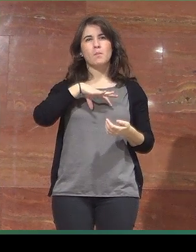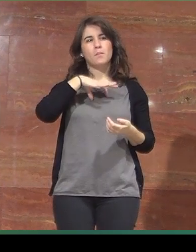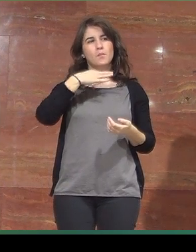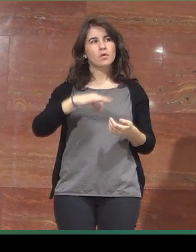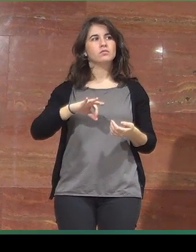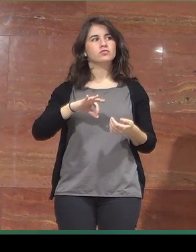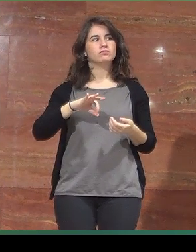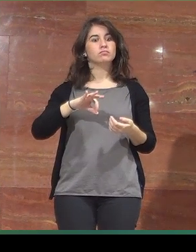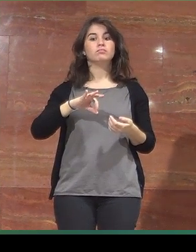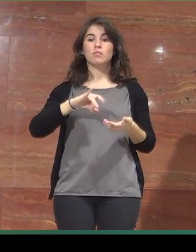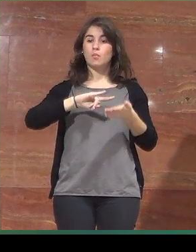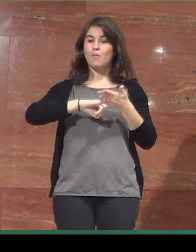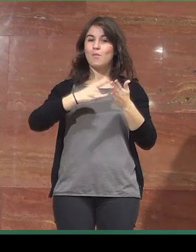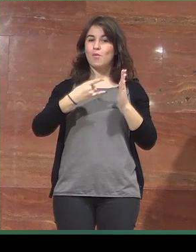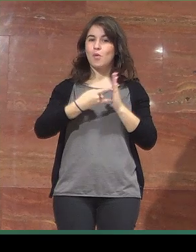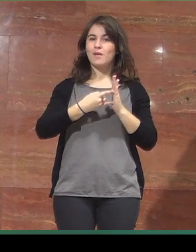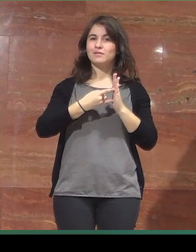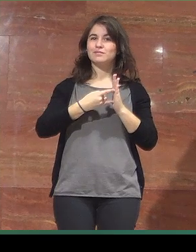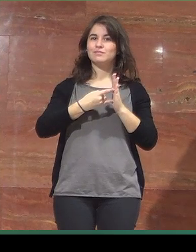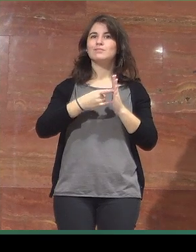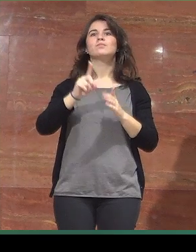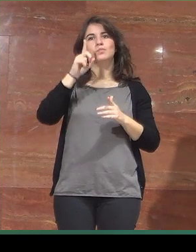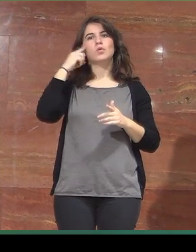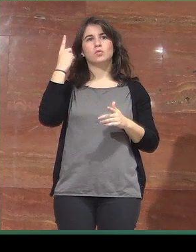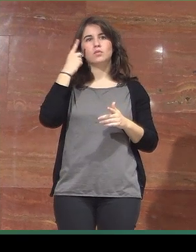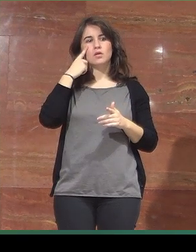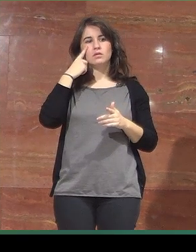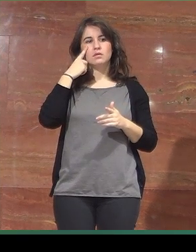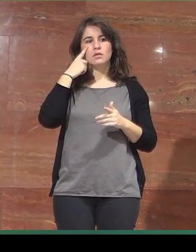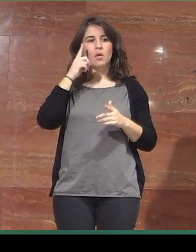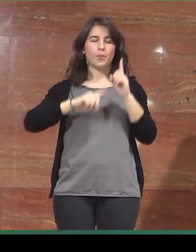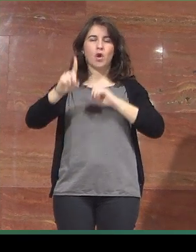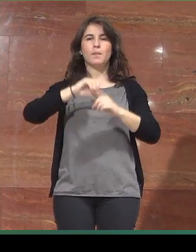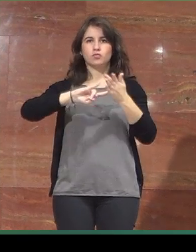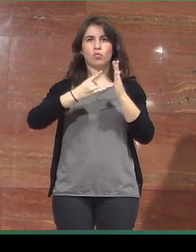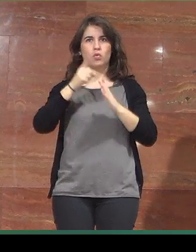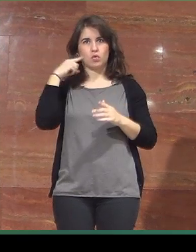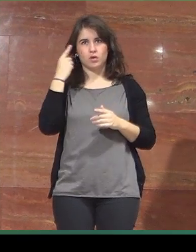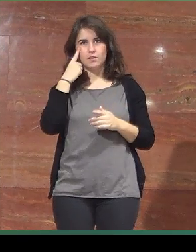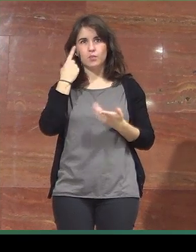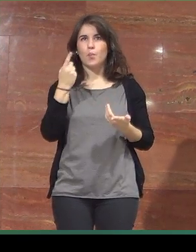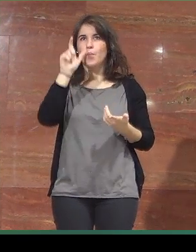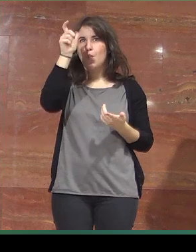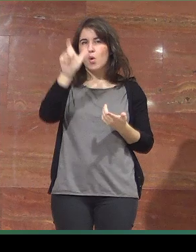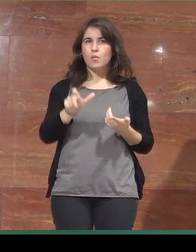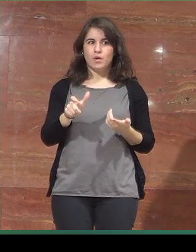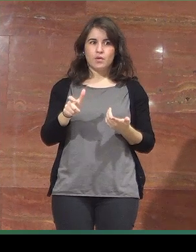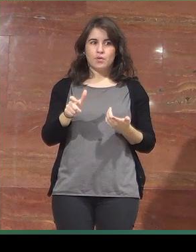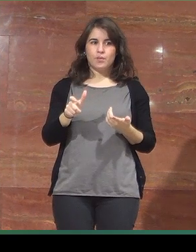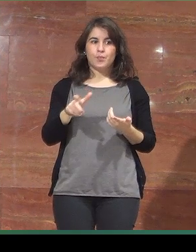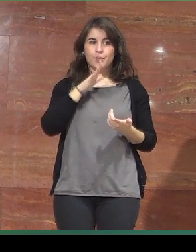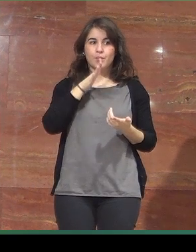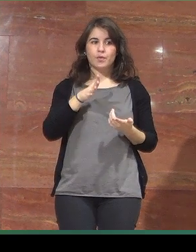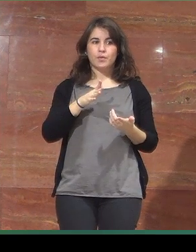to resolve the identification, because we have to look that all places on the world are not the same. We have